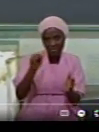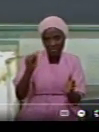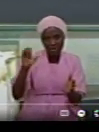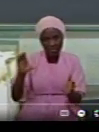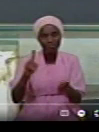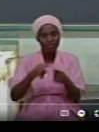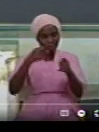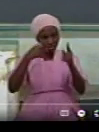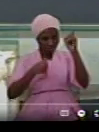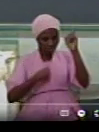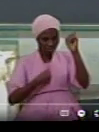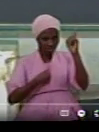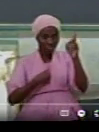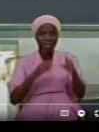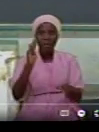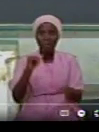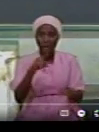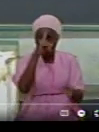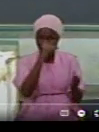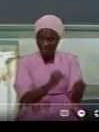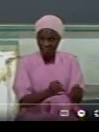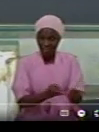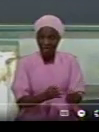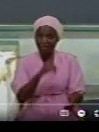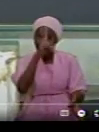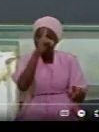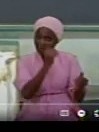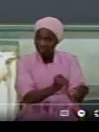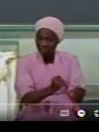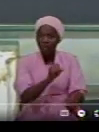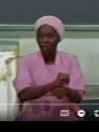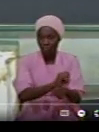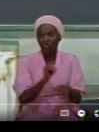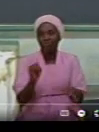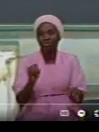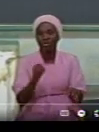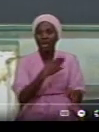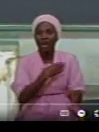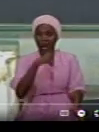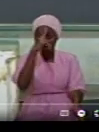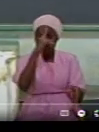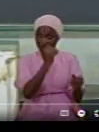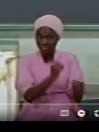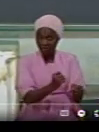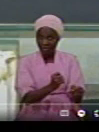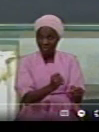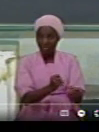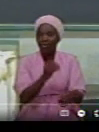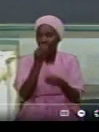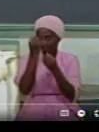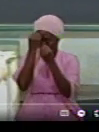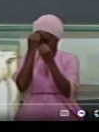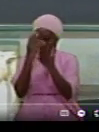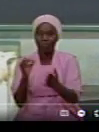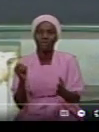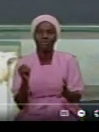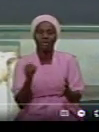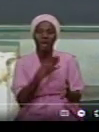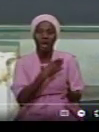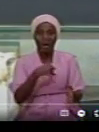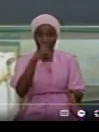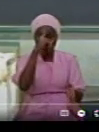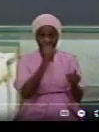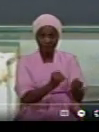faith, faith works, and faith obeys, and faith does